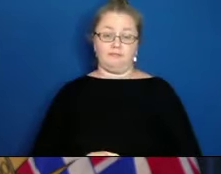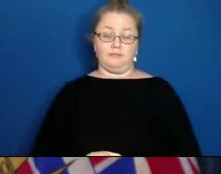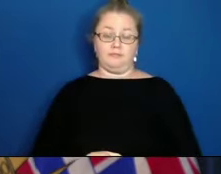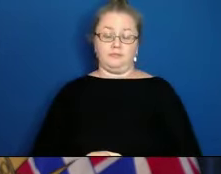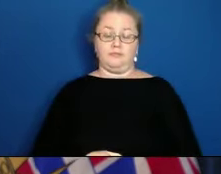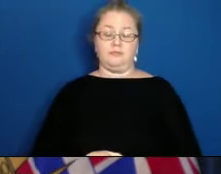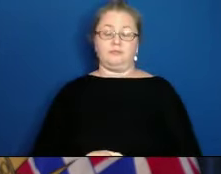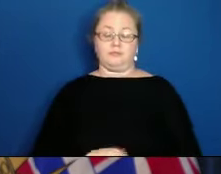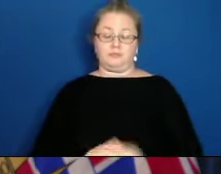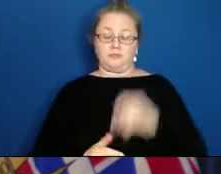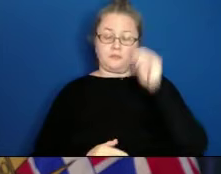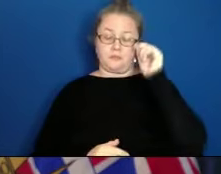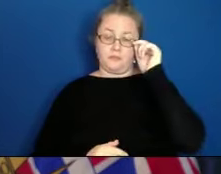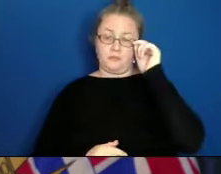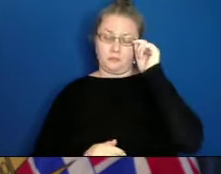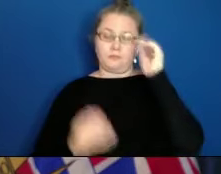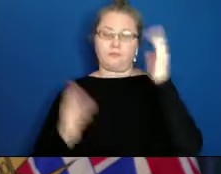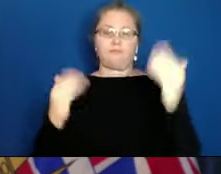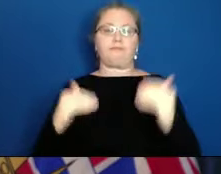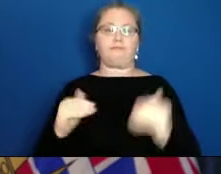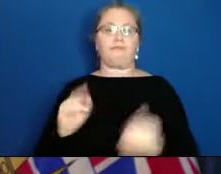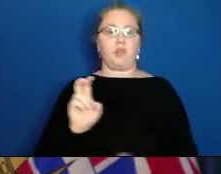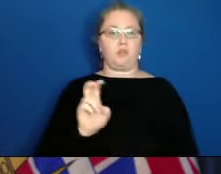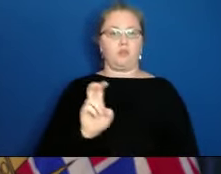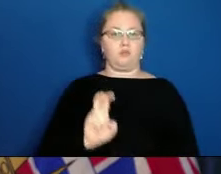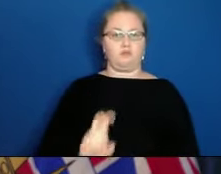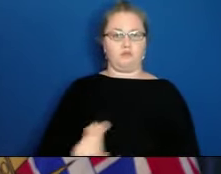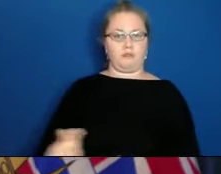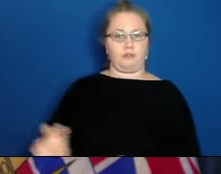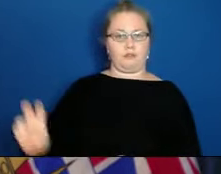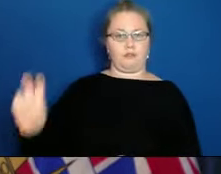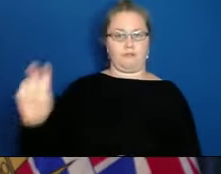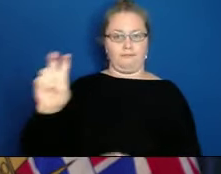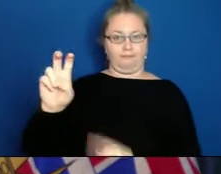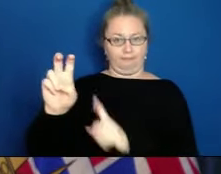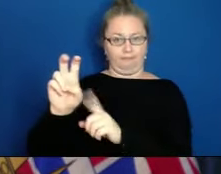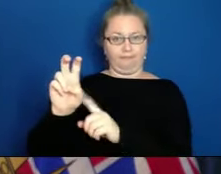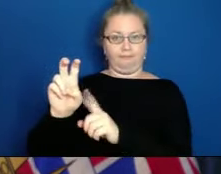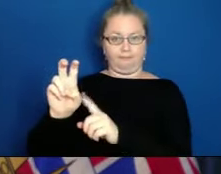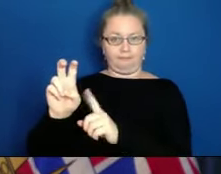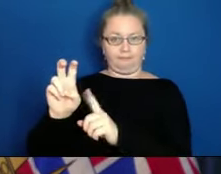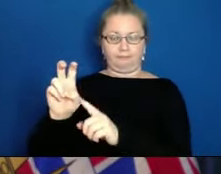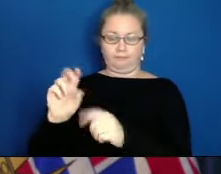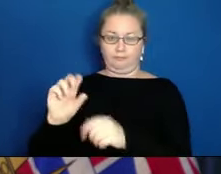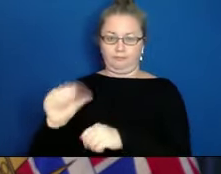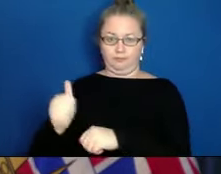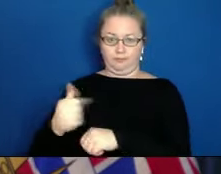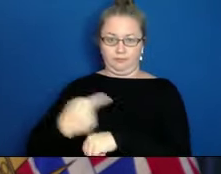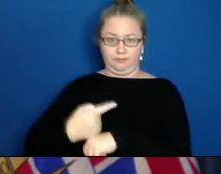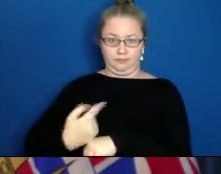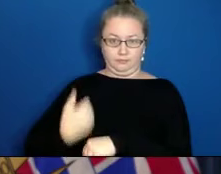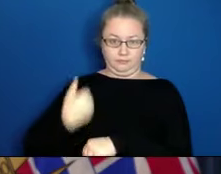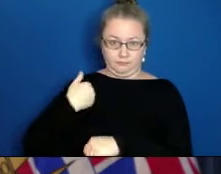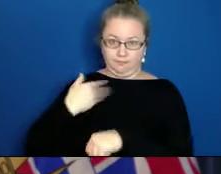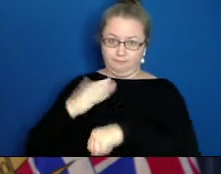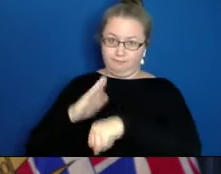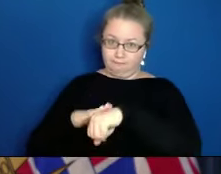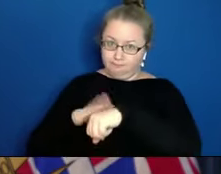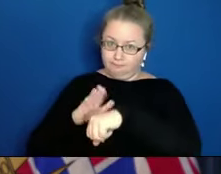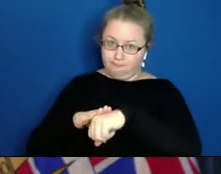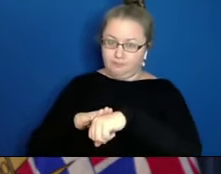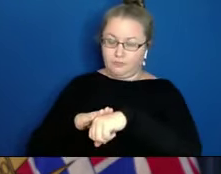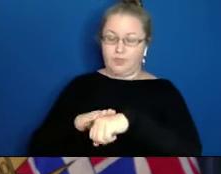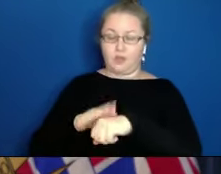I also want to talk about travel. We talked about this 10 days ago, and I am not putting a travel order in